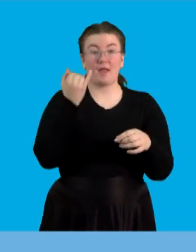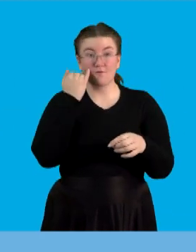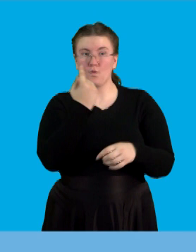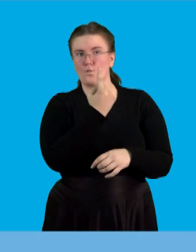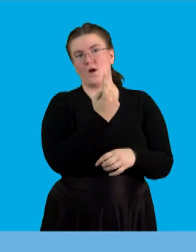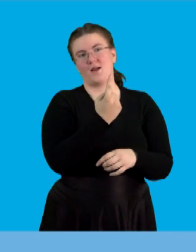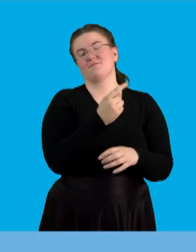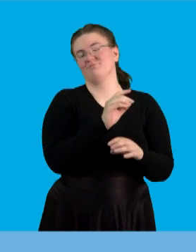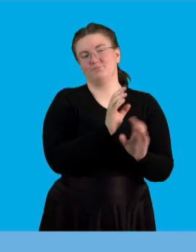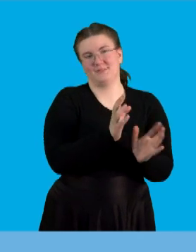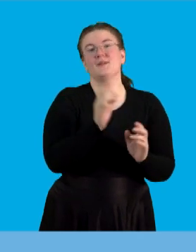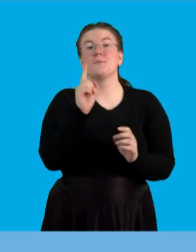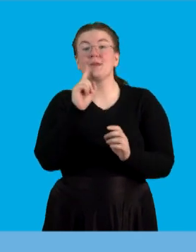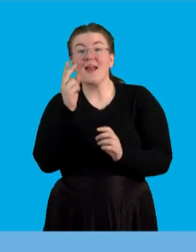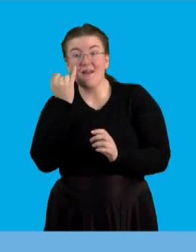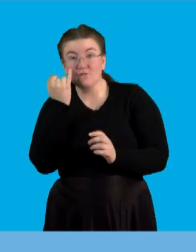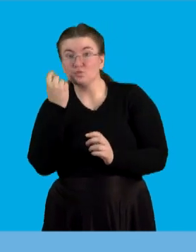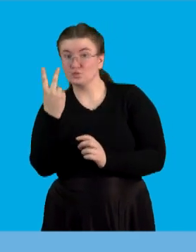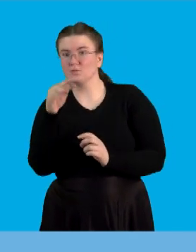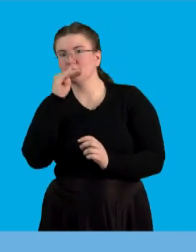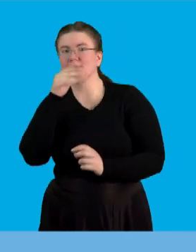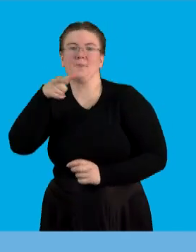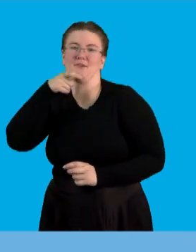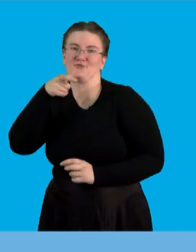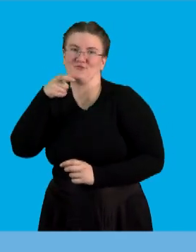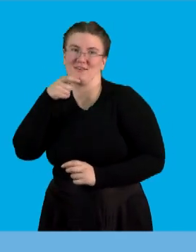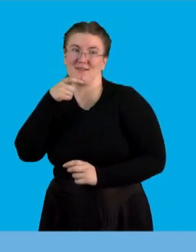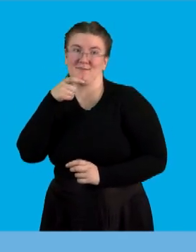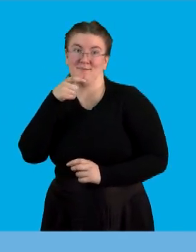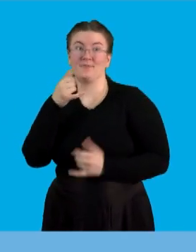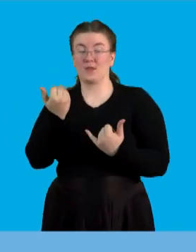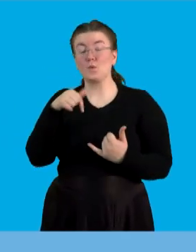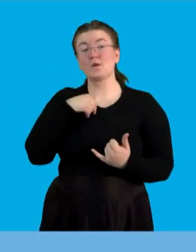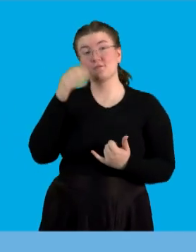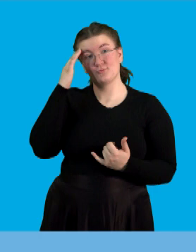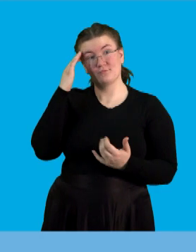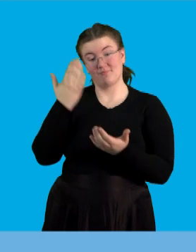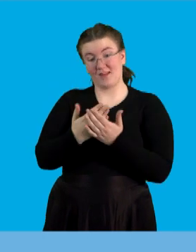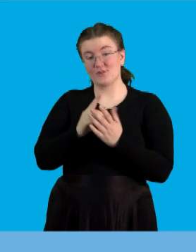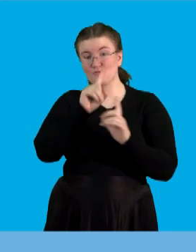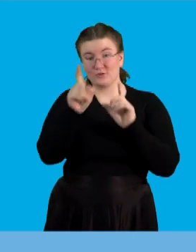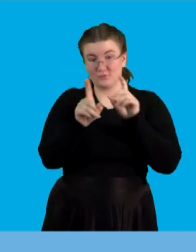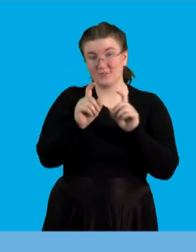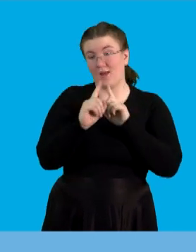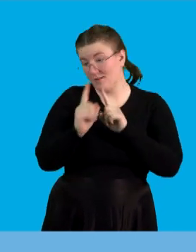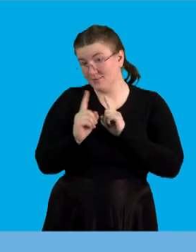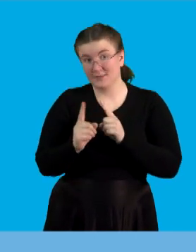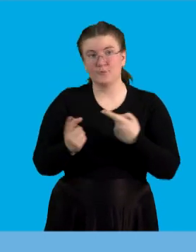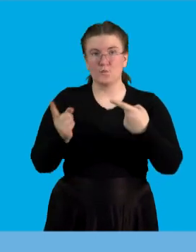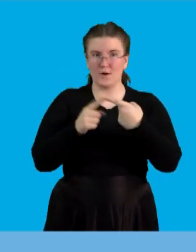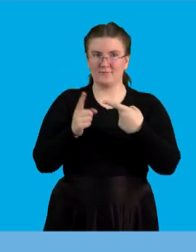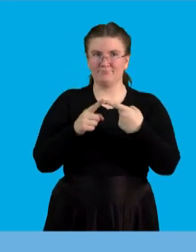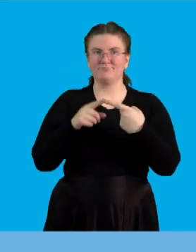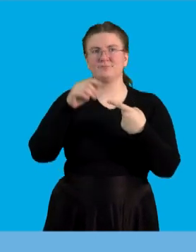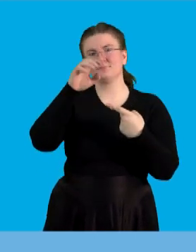energy for the electric circuit. So with what we know, can we then be able to answer the following questions? The